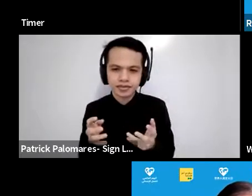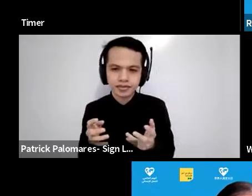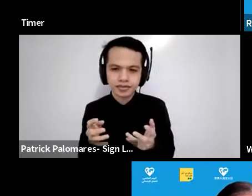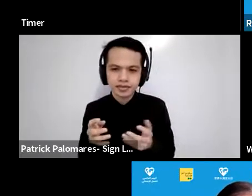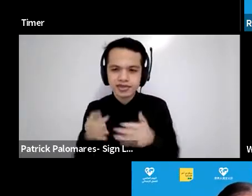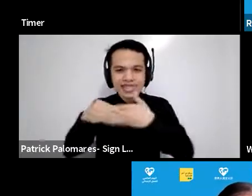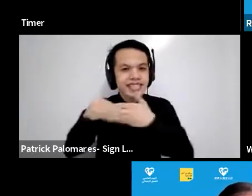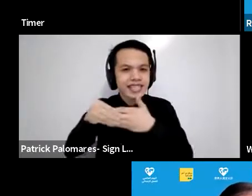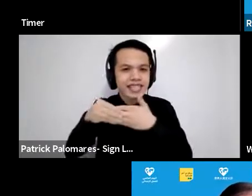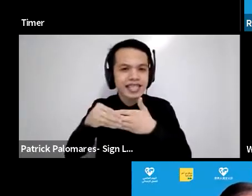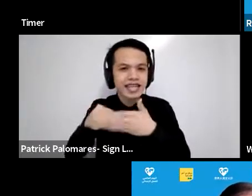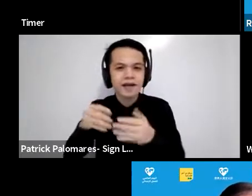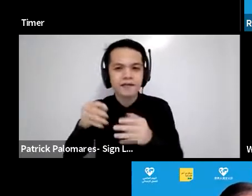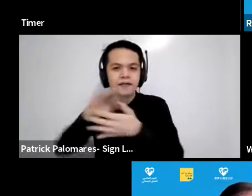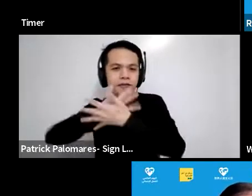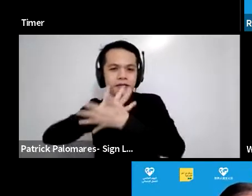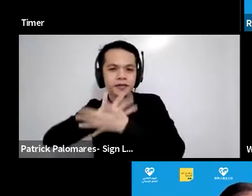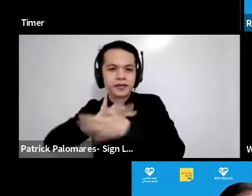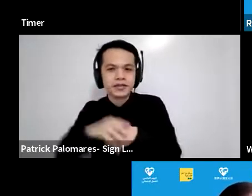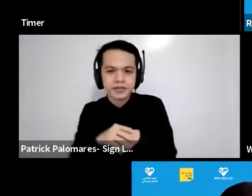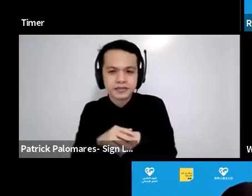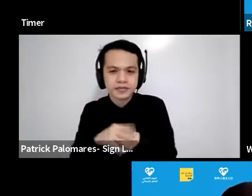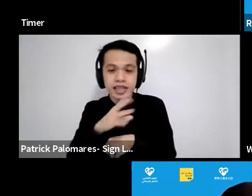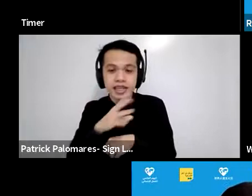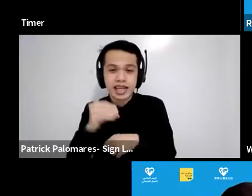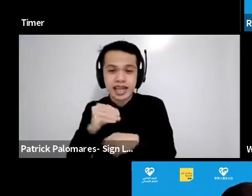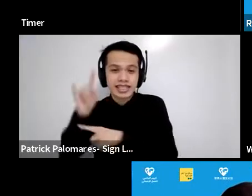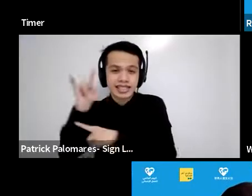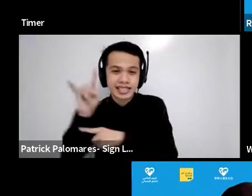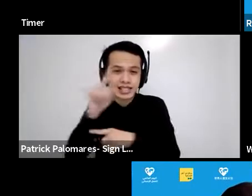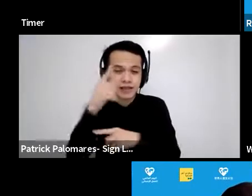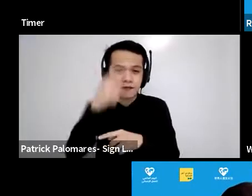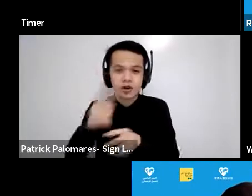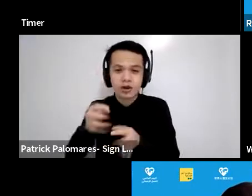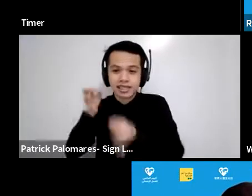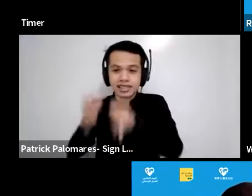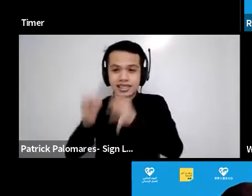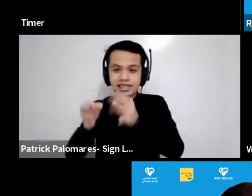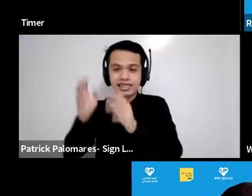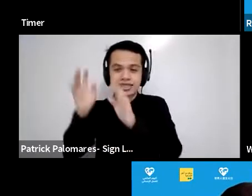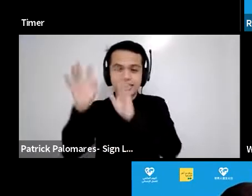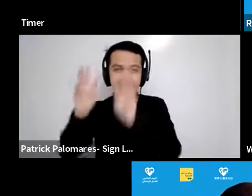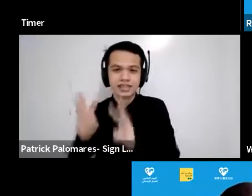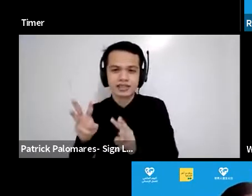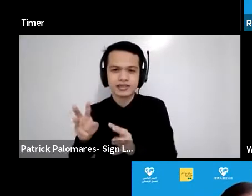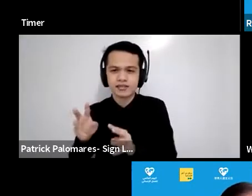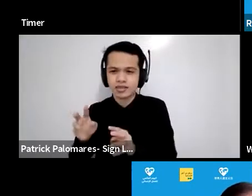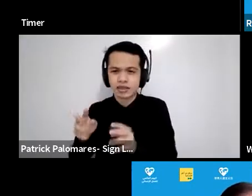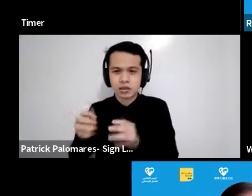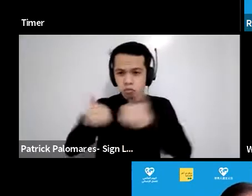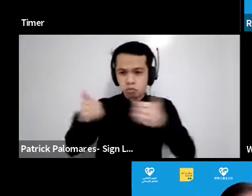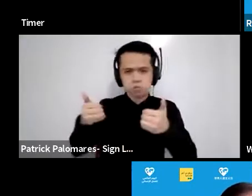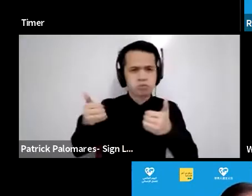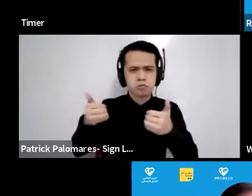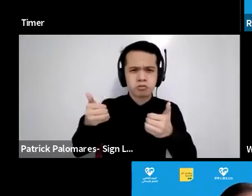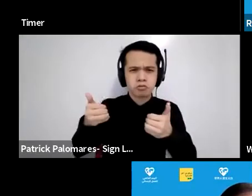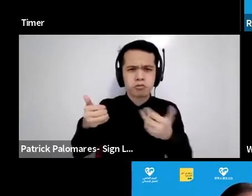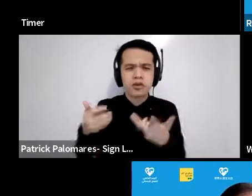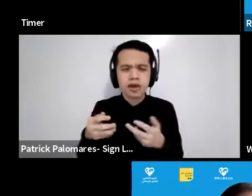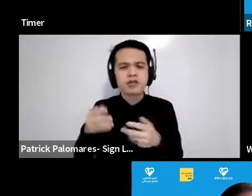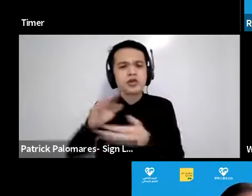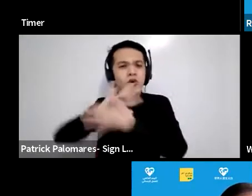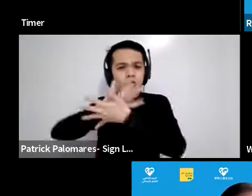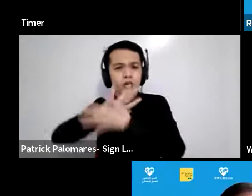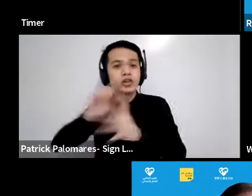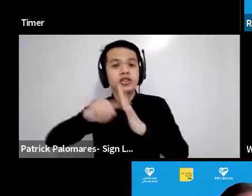adapt to the COVID-19 pandemic and campaigning for climate justice is knowing that they're not separate issues. We know that the COVID pandemic